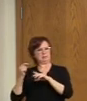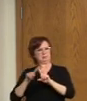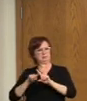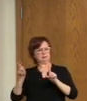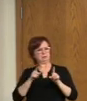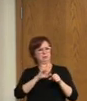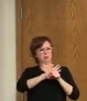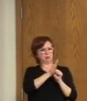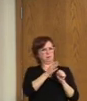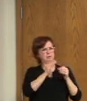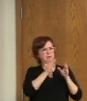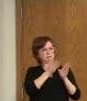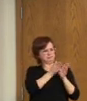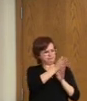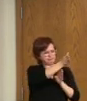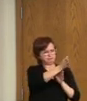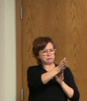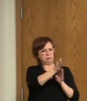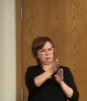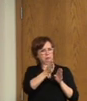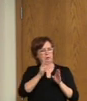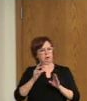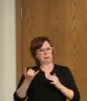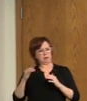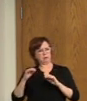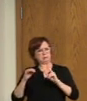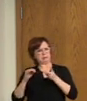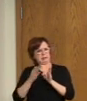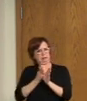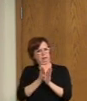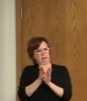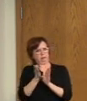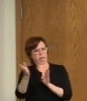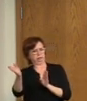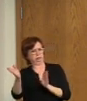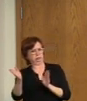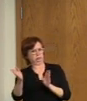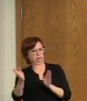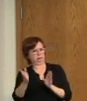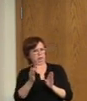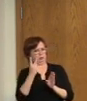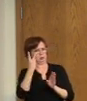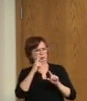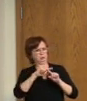daily contact with our counterparts in Canada and the federal government, and our Royal Romanov